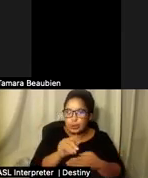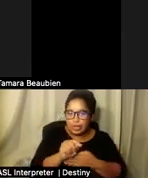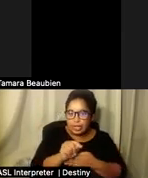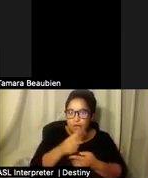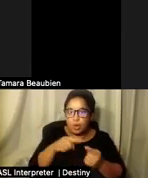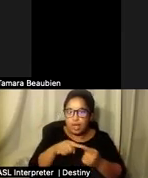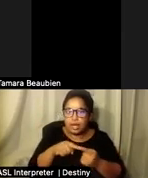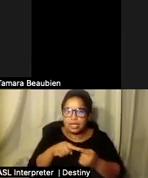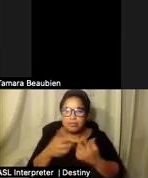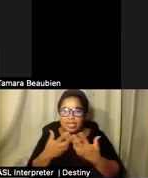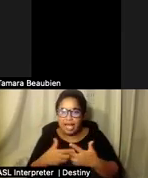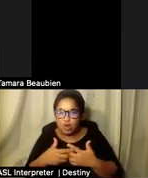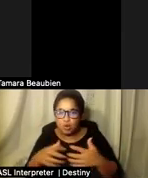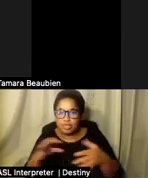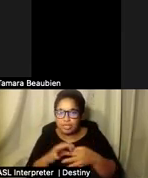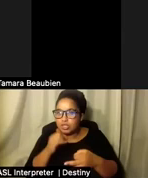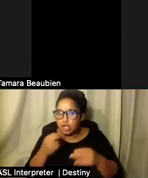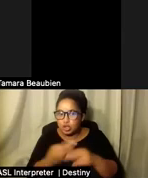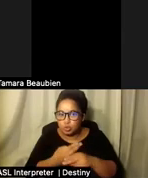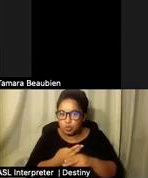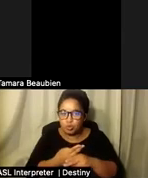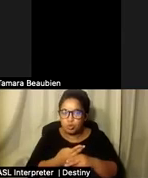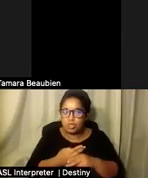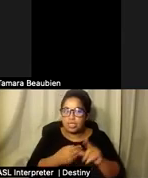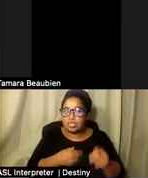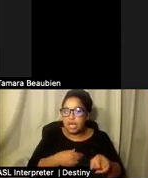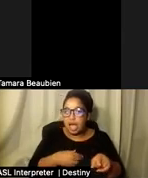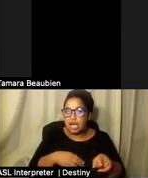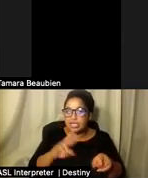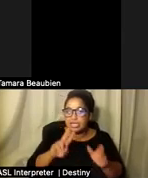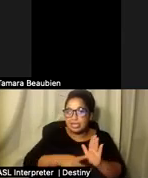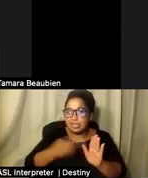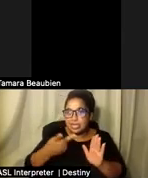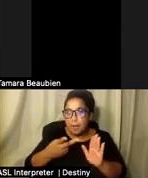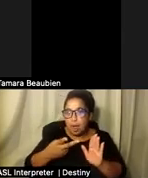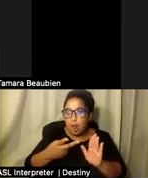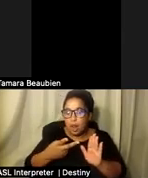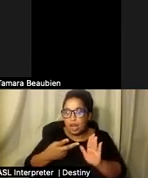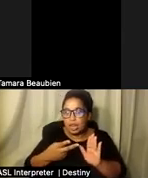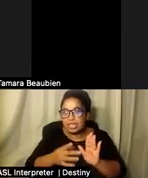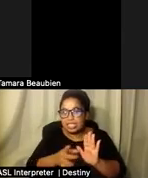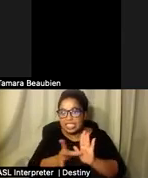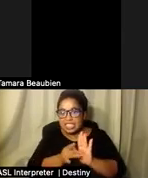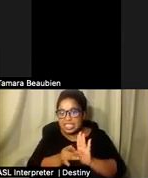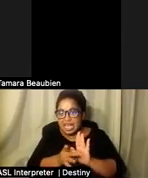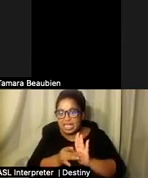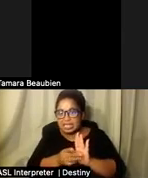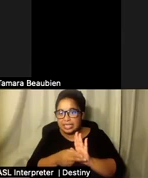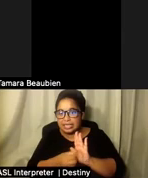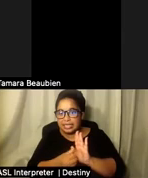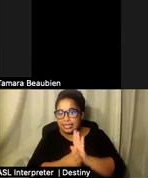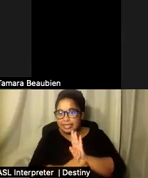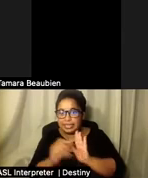stick tape, quick drying glue, very high bond adhesive tape, or a silicone